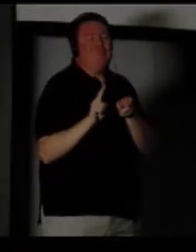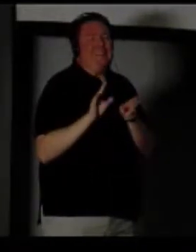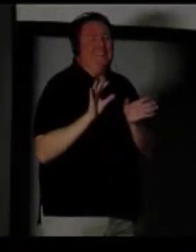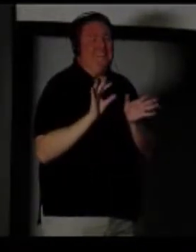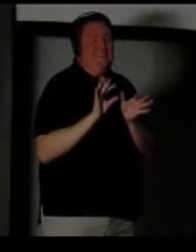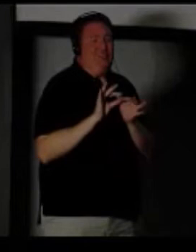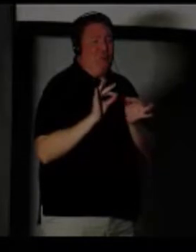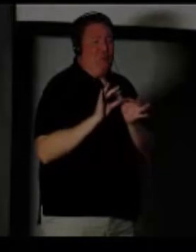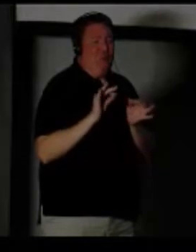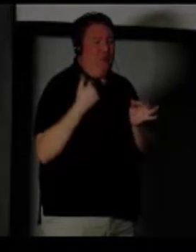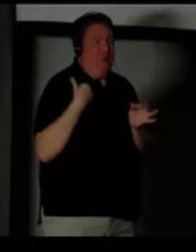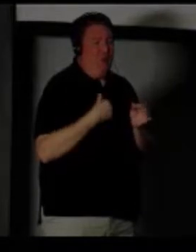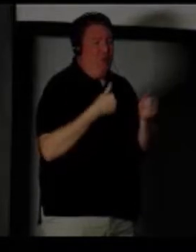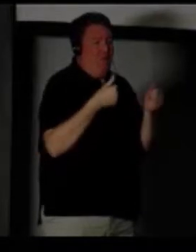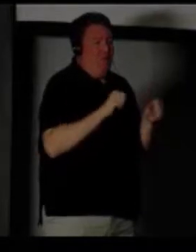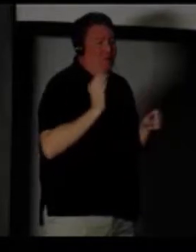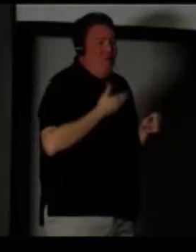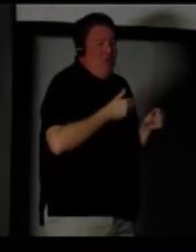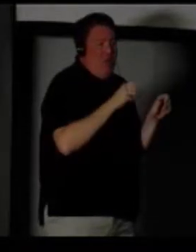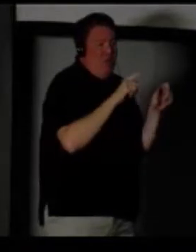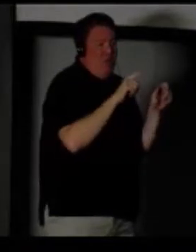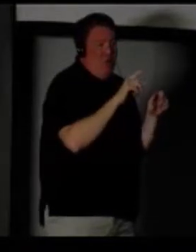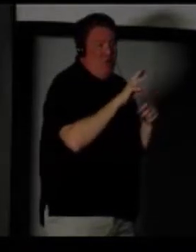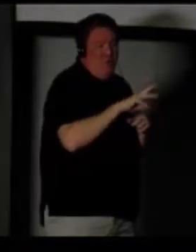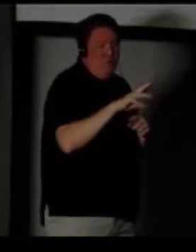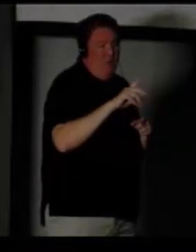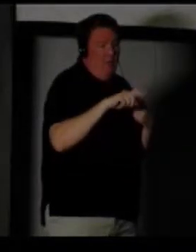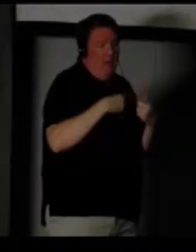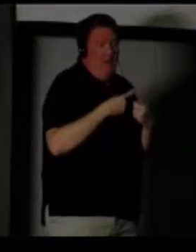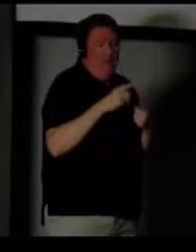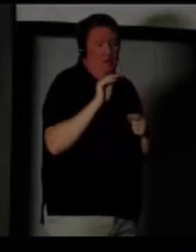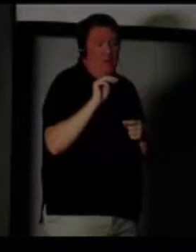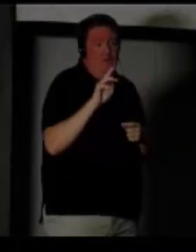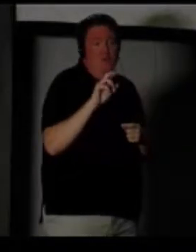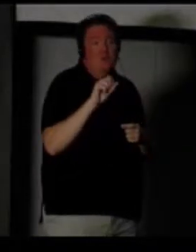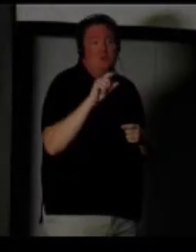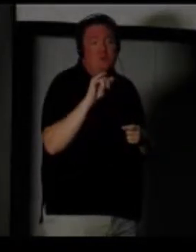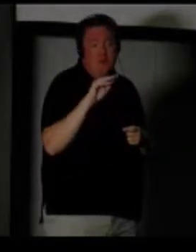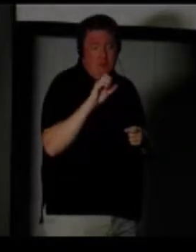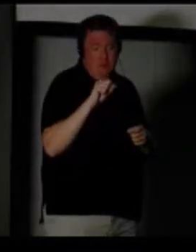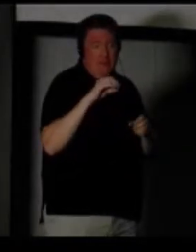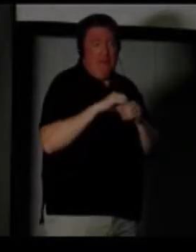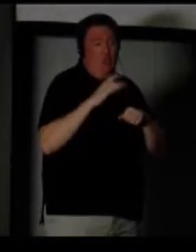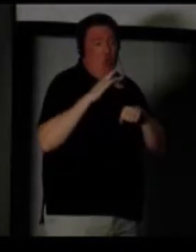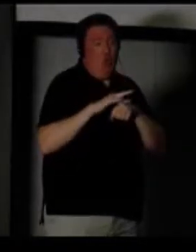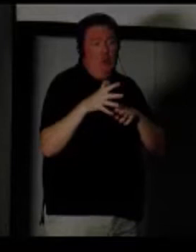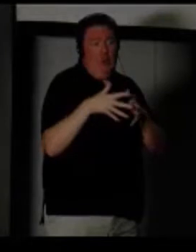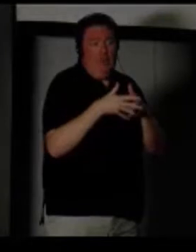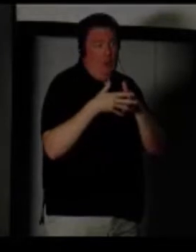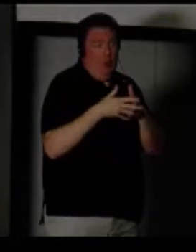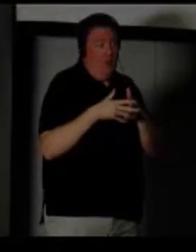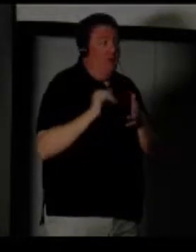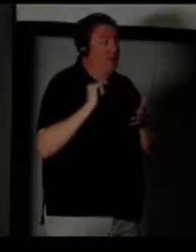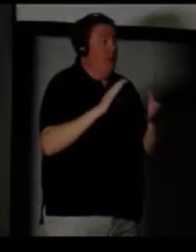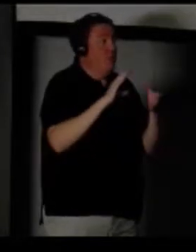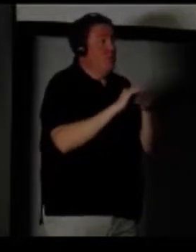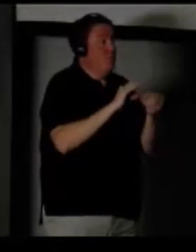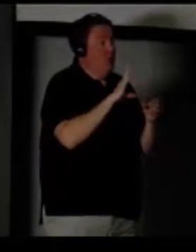up on our collection site about Muslims in early America. The story includes